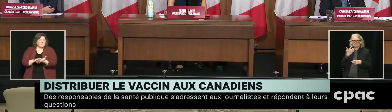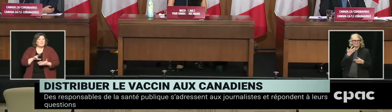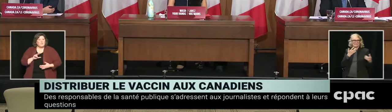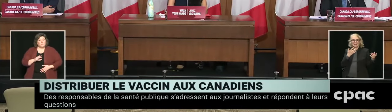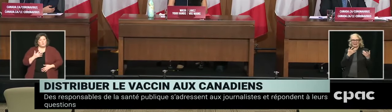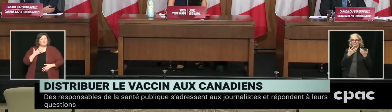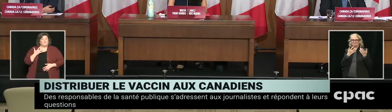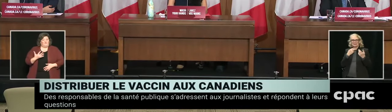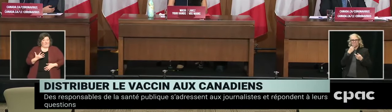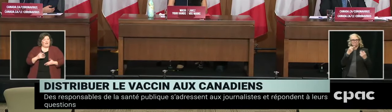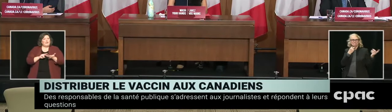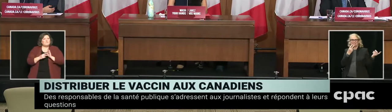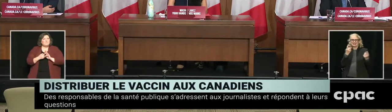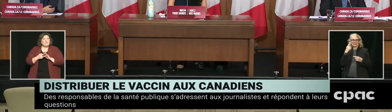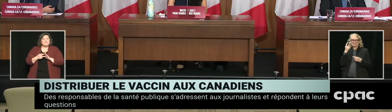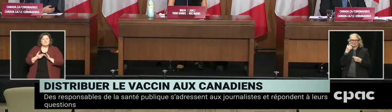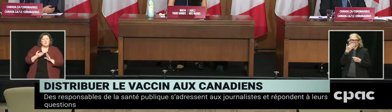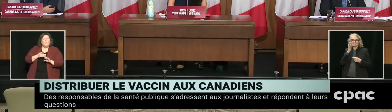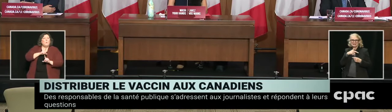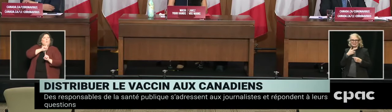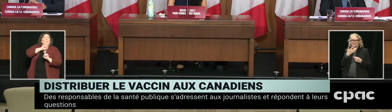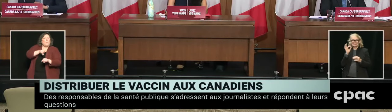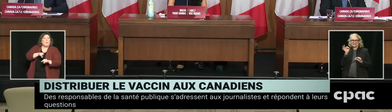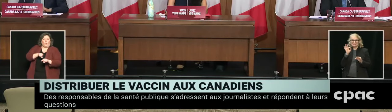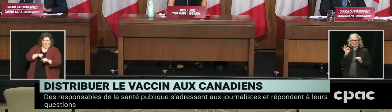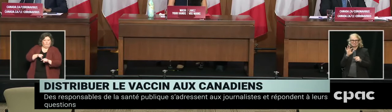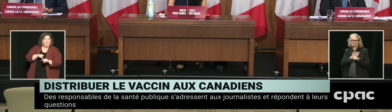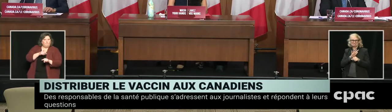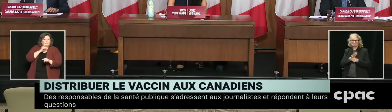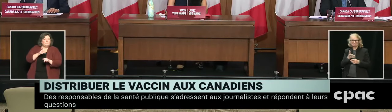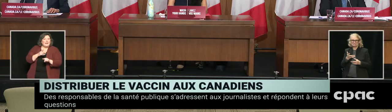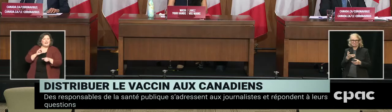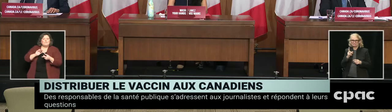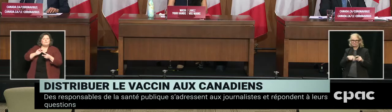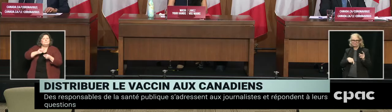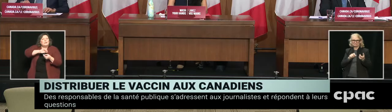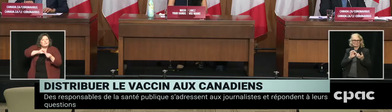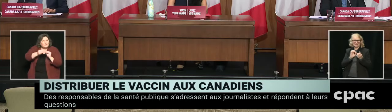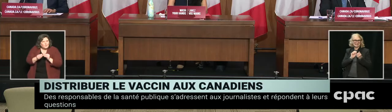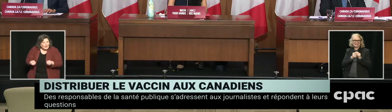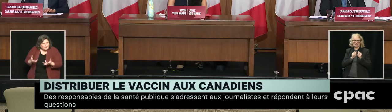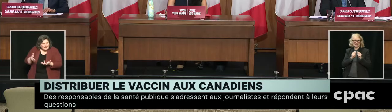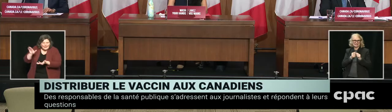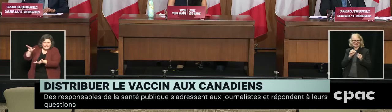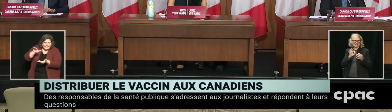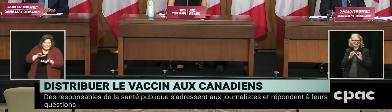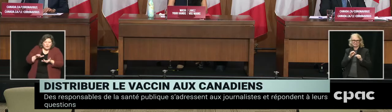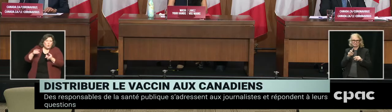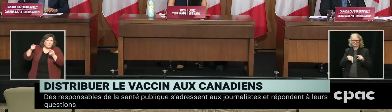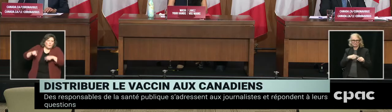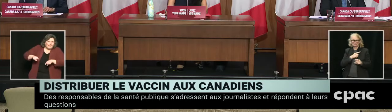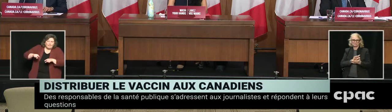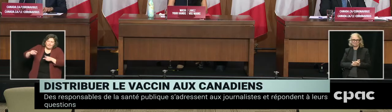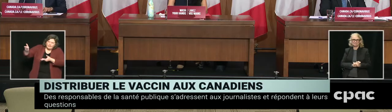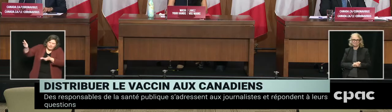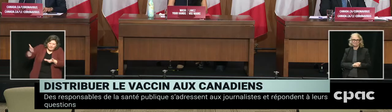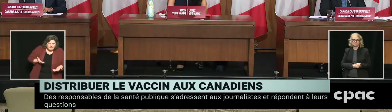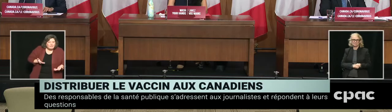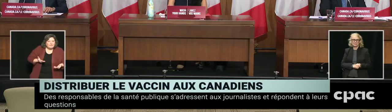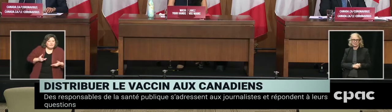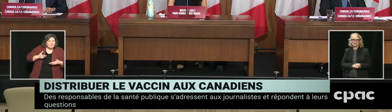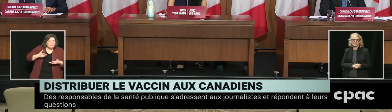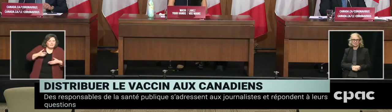that contractually outlines the number of doses, the notional delivery schedule, and our ability to